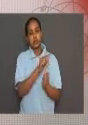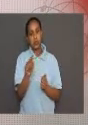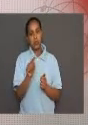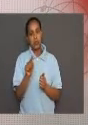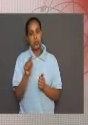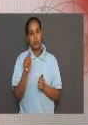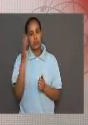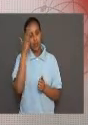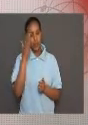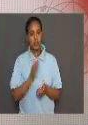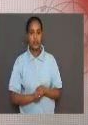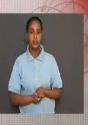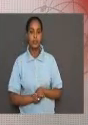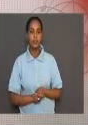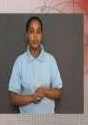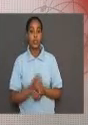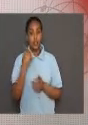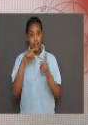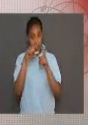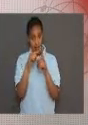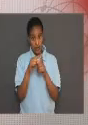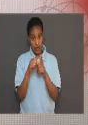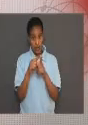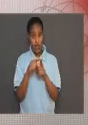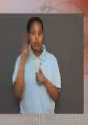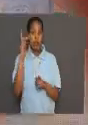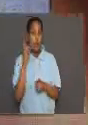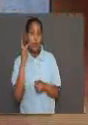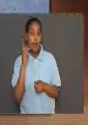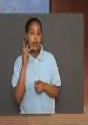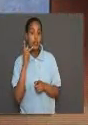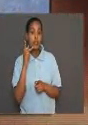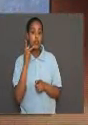You are likely more familiar with them than you realize.